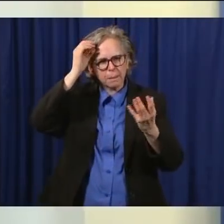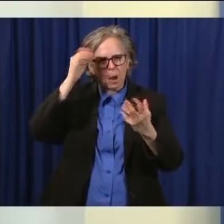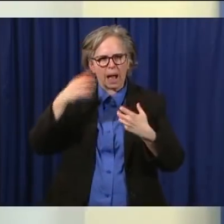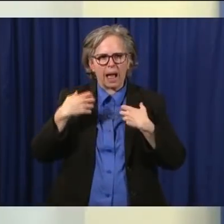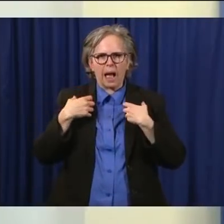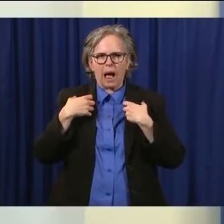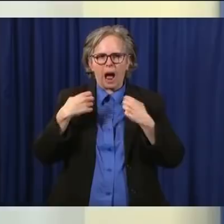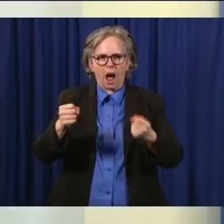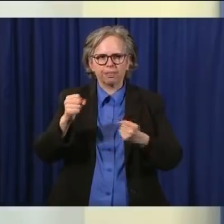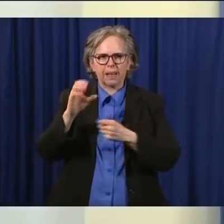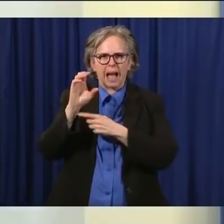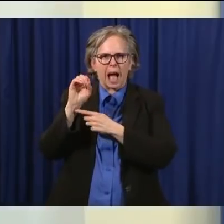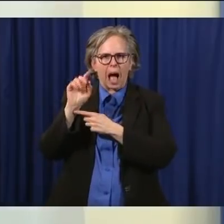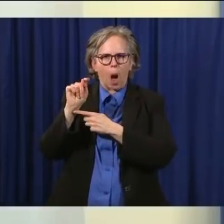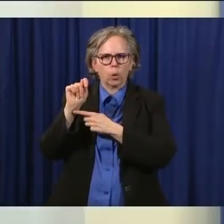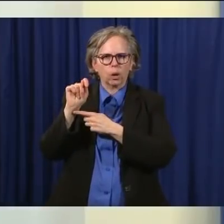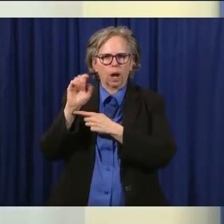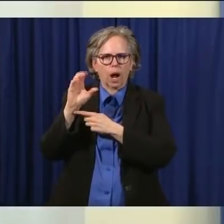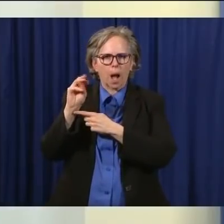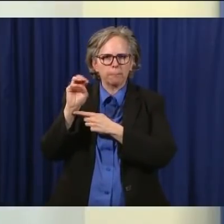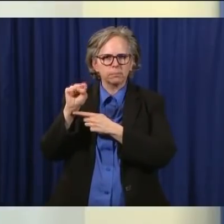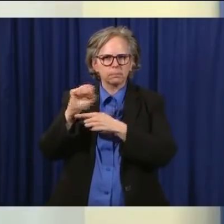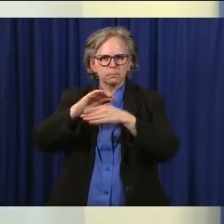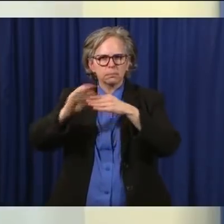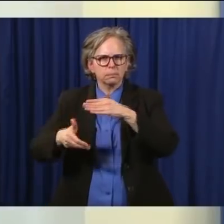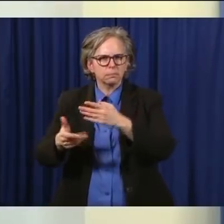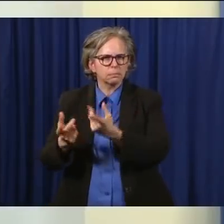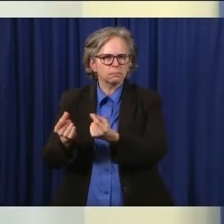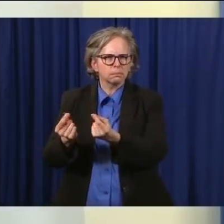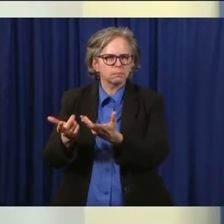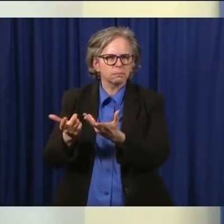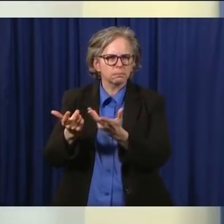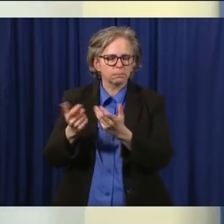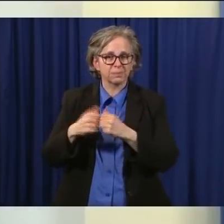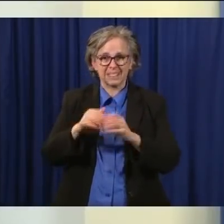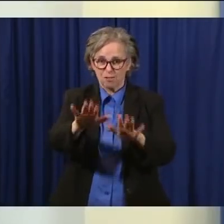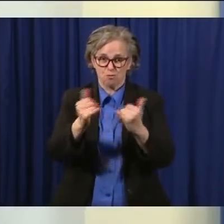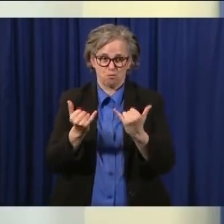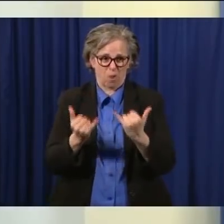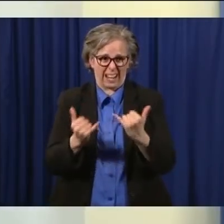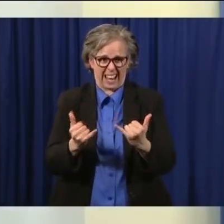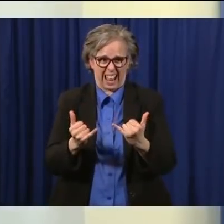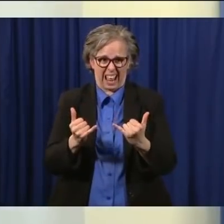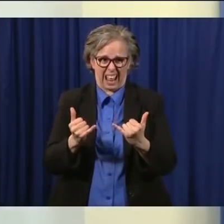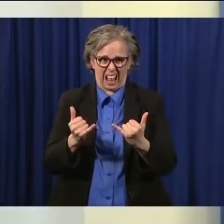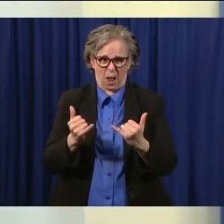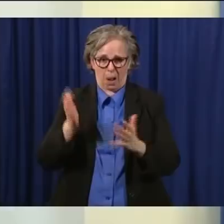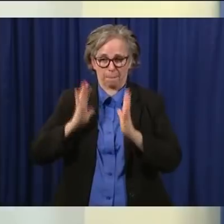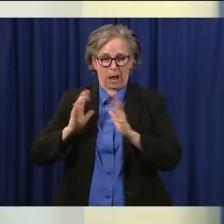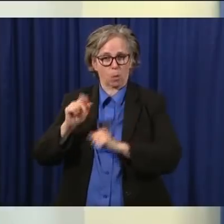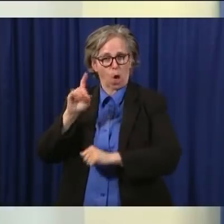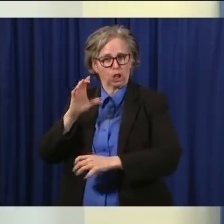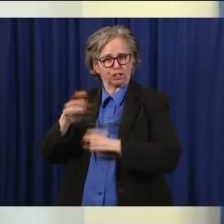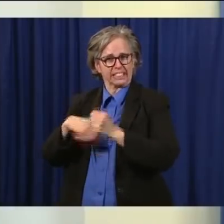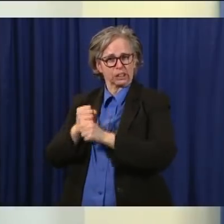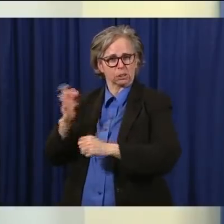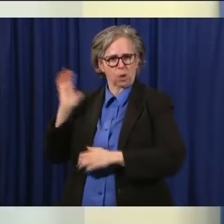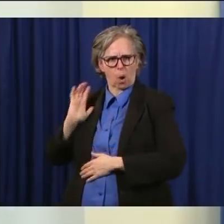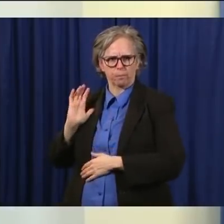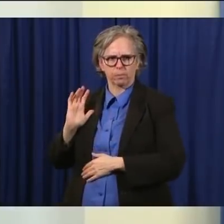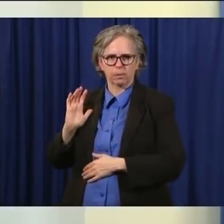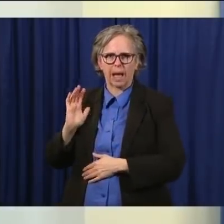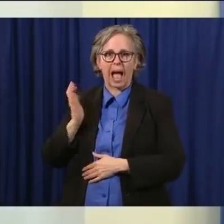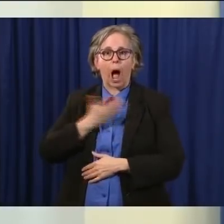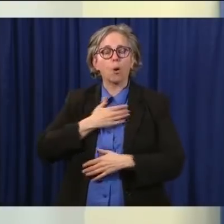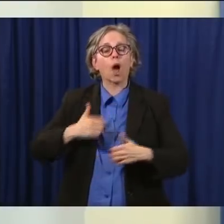live 30 years longer than we did 100 years ago. We gained 30 years life expectancy in this country,